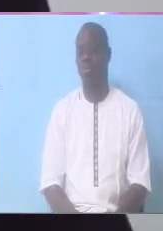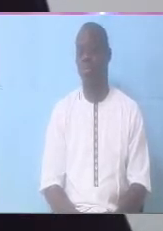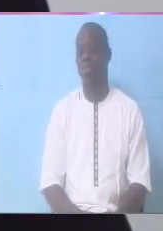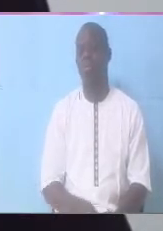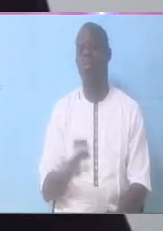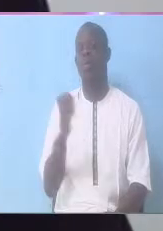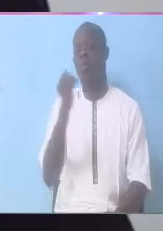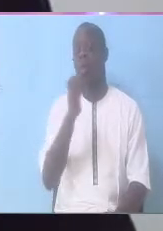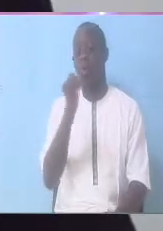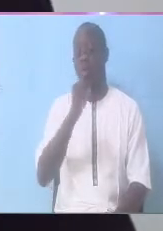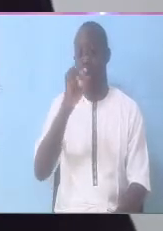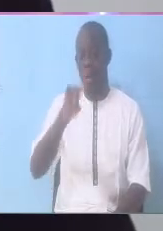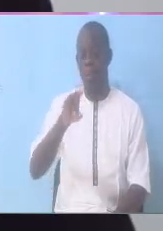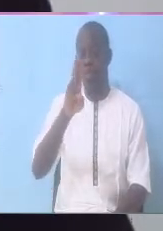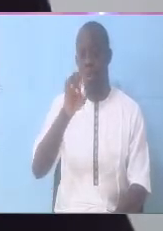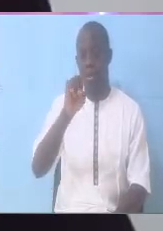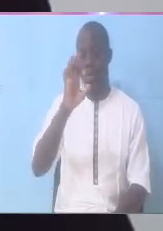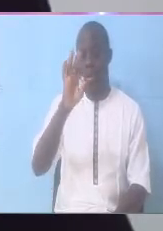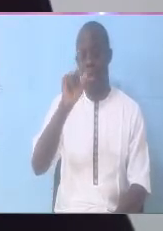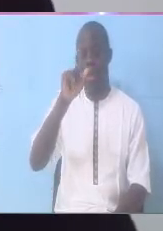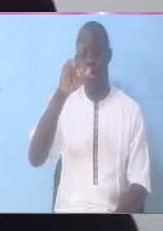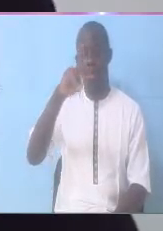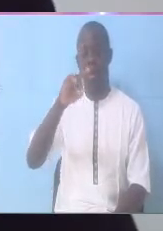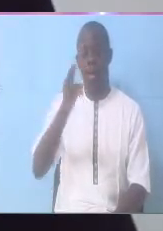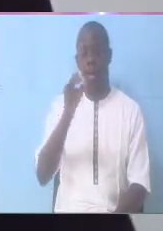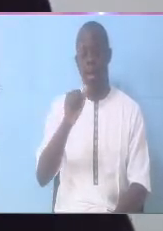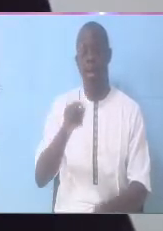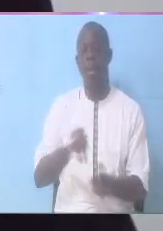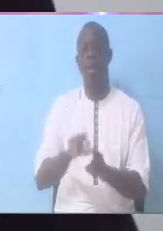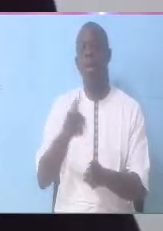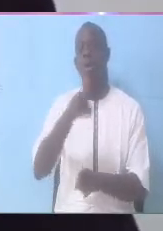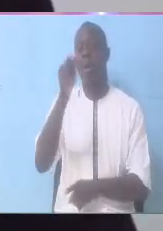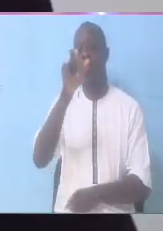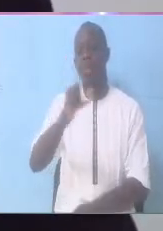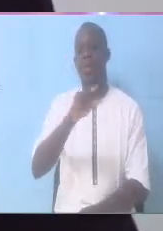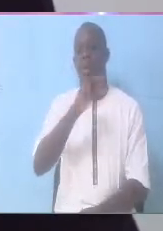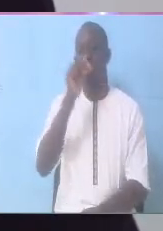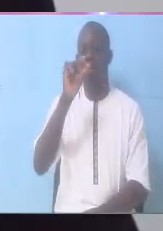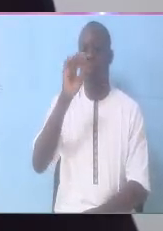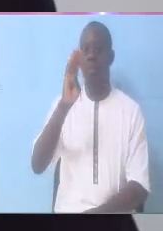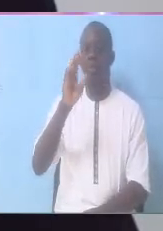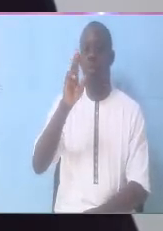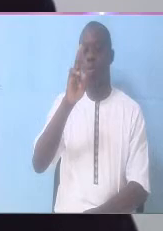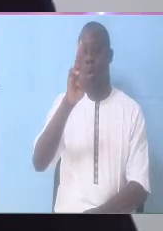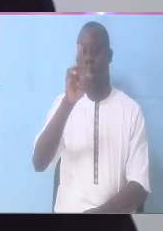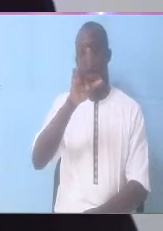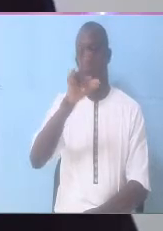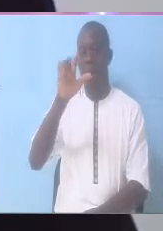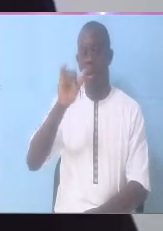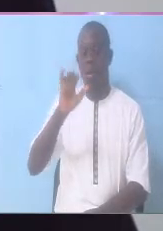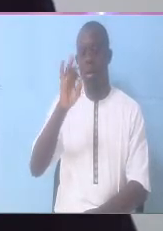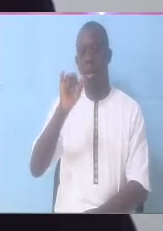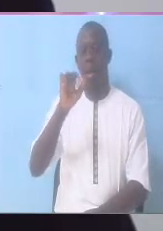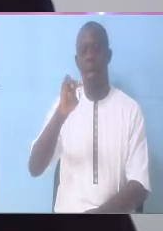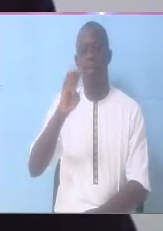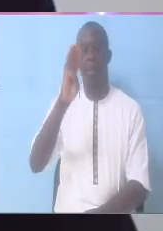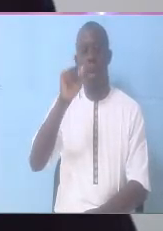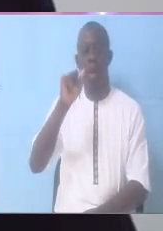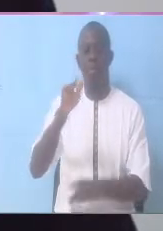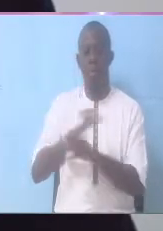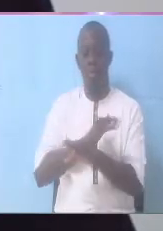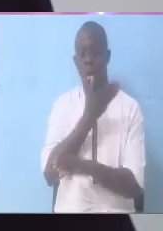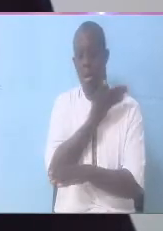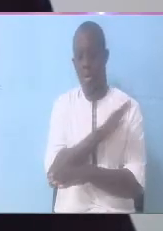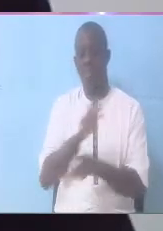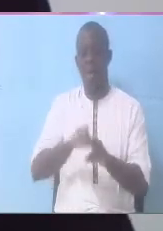Sane insubordinated second lieutenant Bulli Tamba at the time. So he was charged and demoted, but then now he had